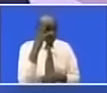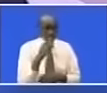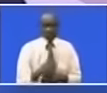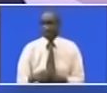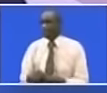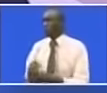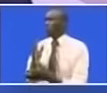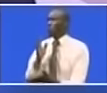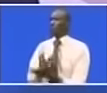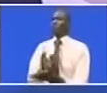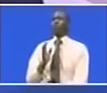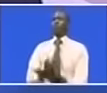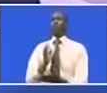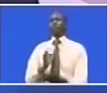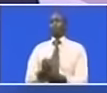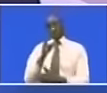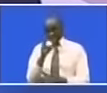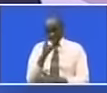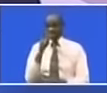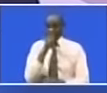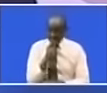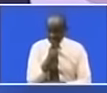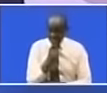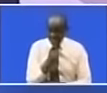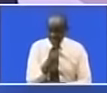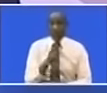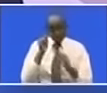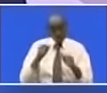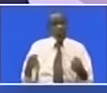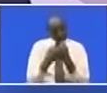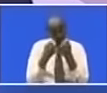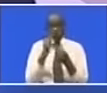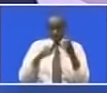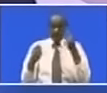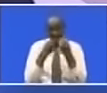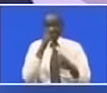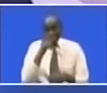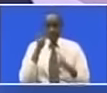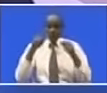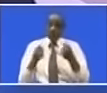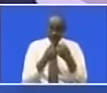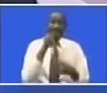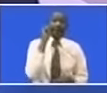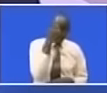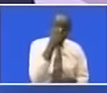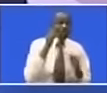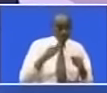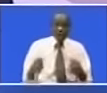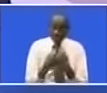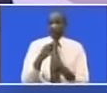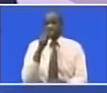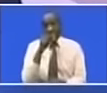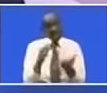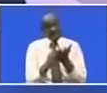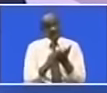fact, what happens in Tanzania can happen in Uganda, can happen in Kenya, and we don't